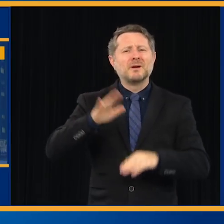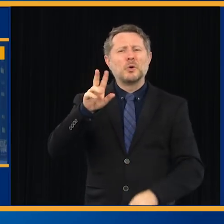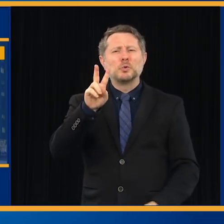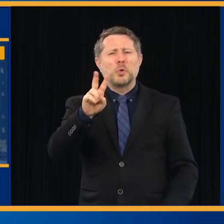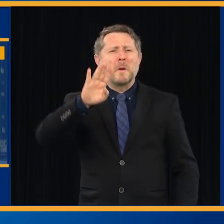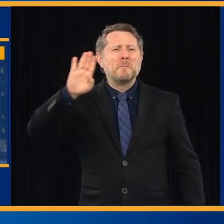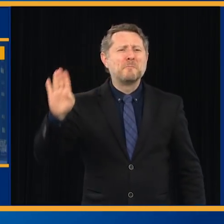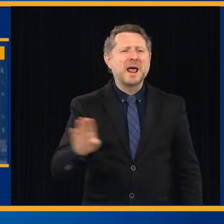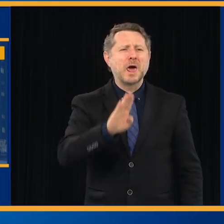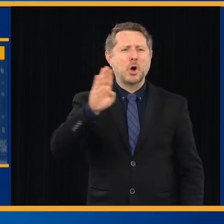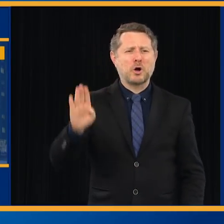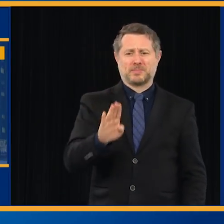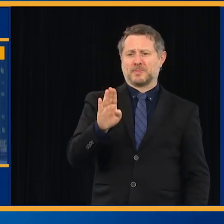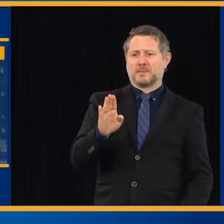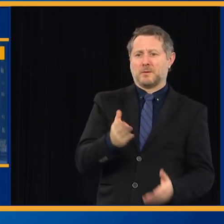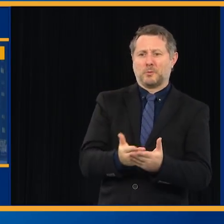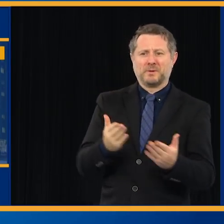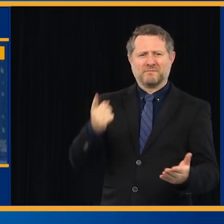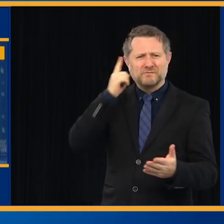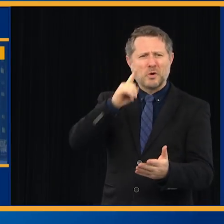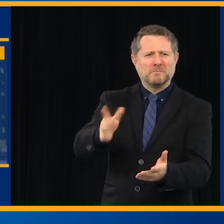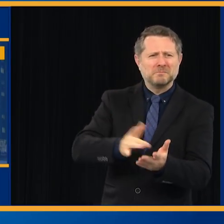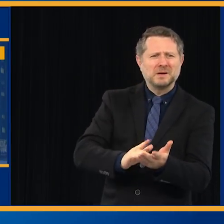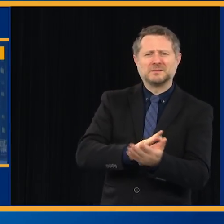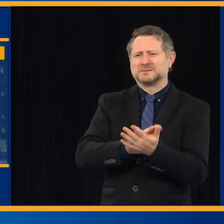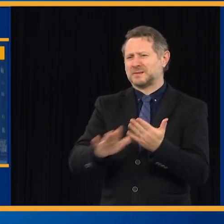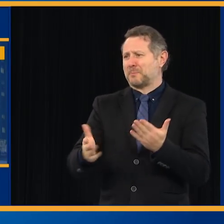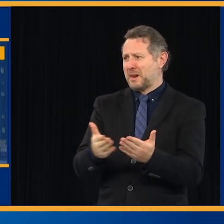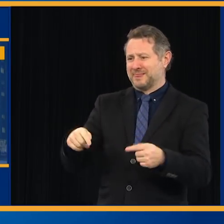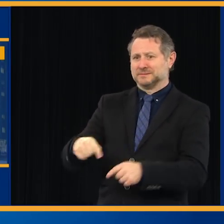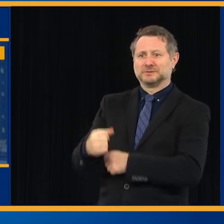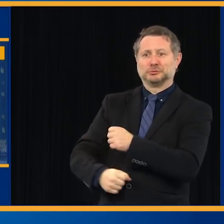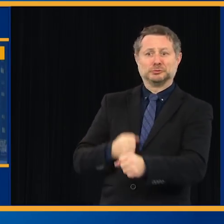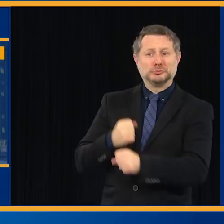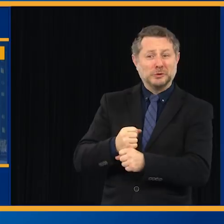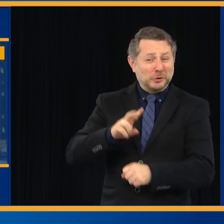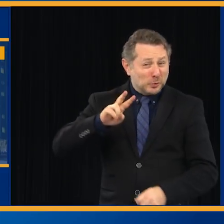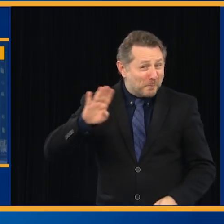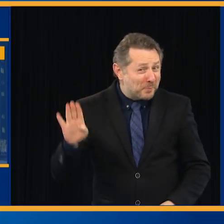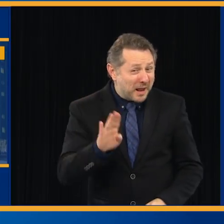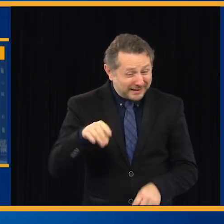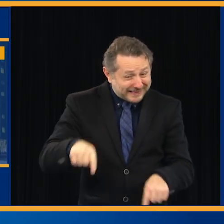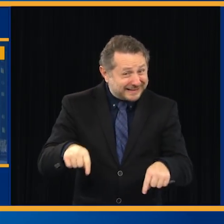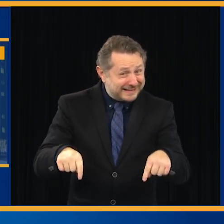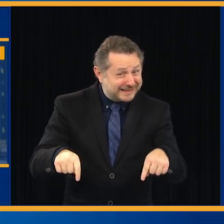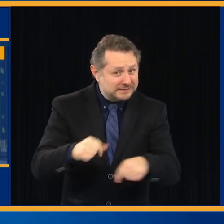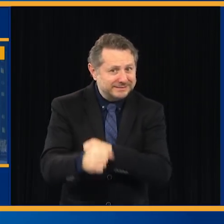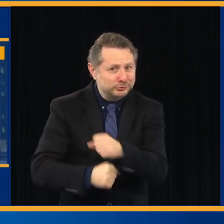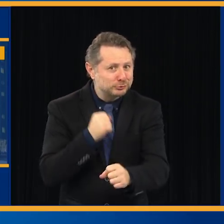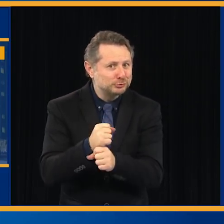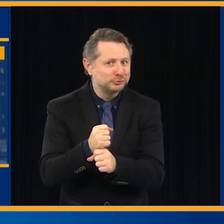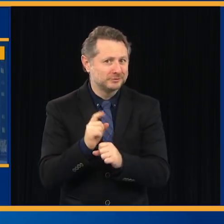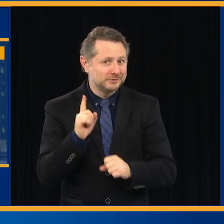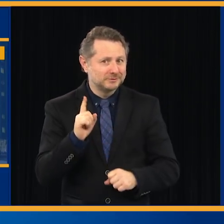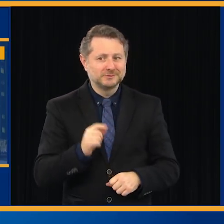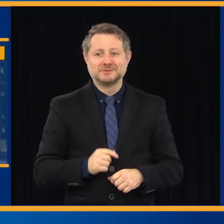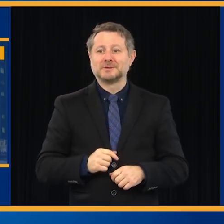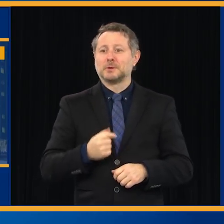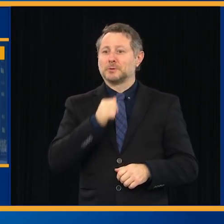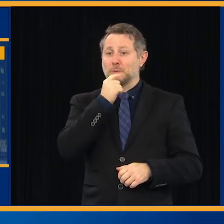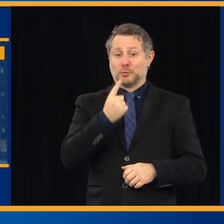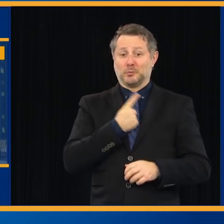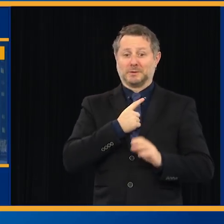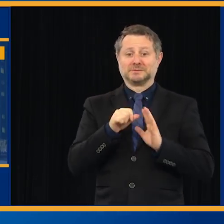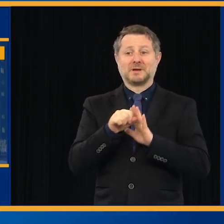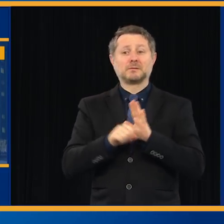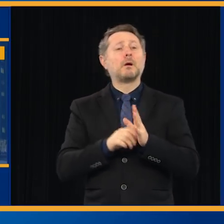medical supplies this year. $2 billion this year. And that's one state. And